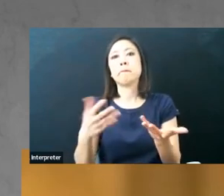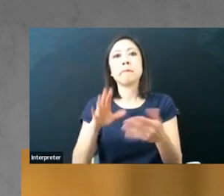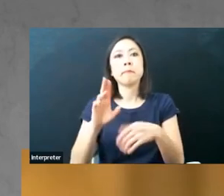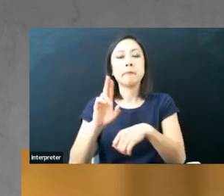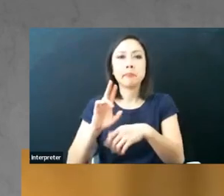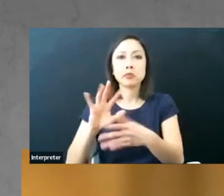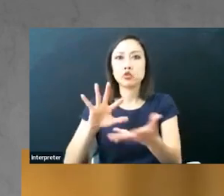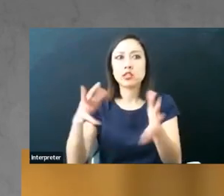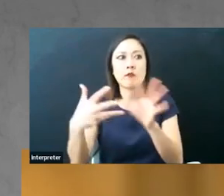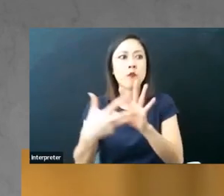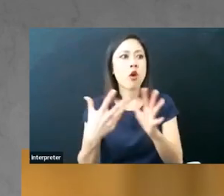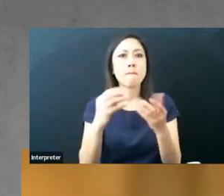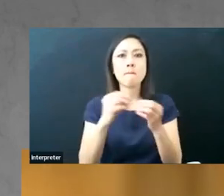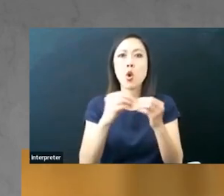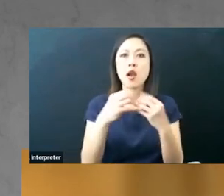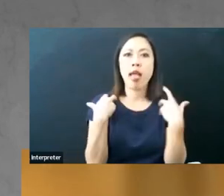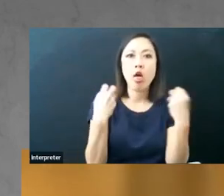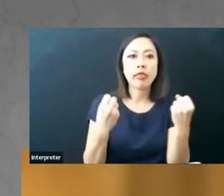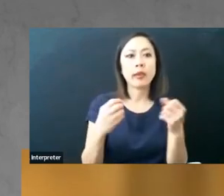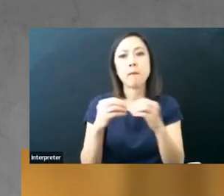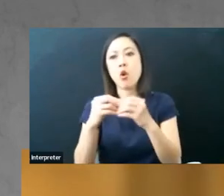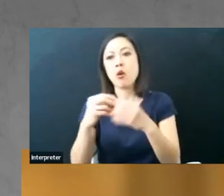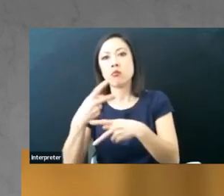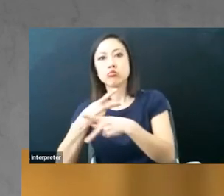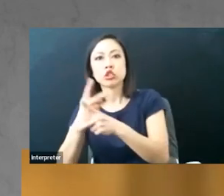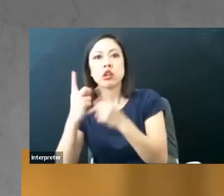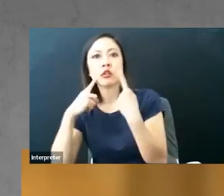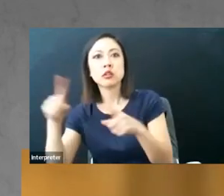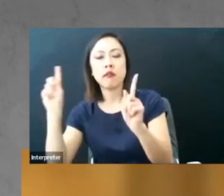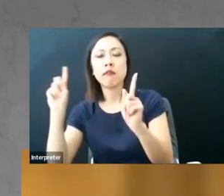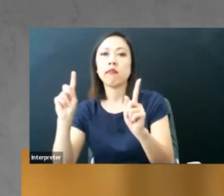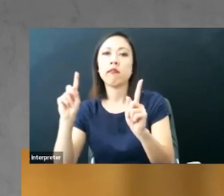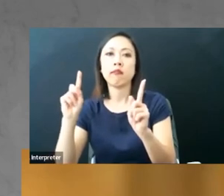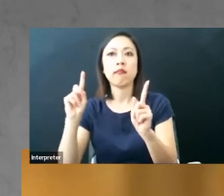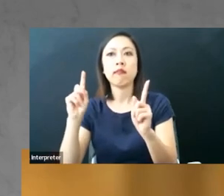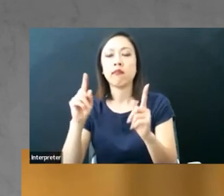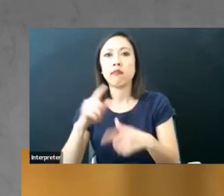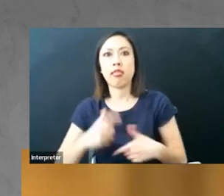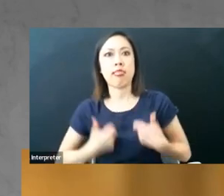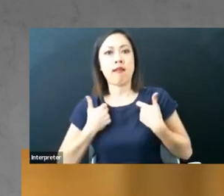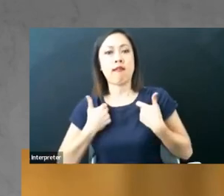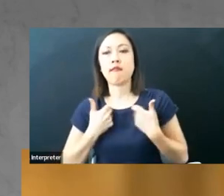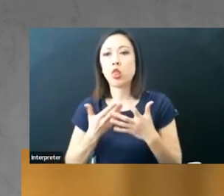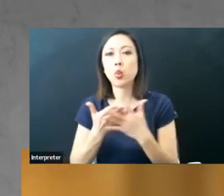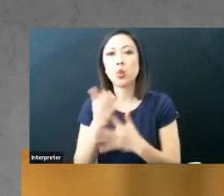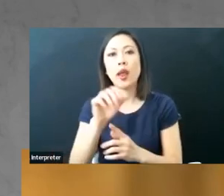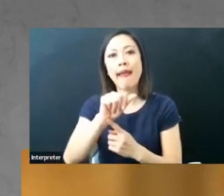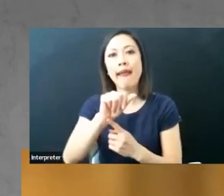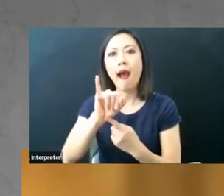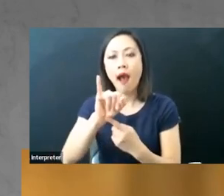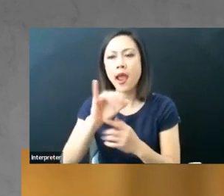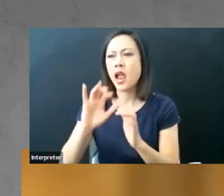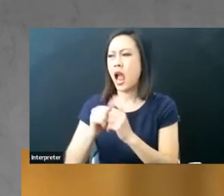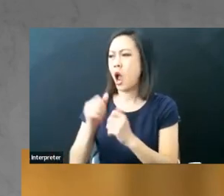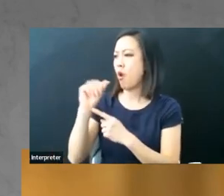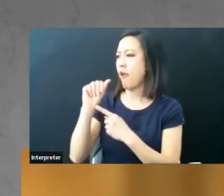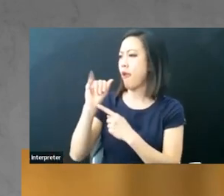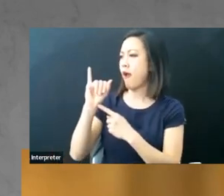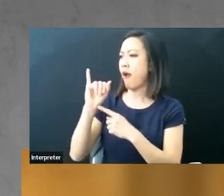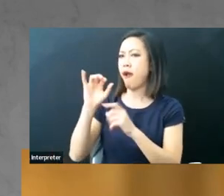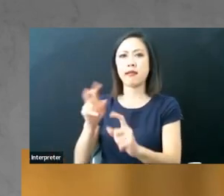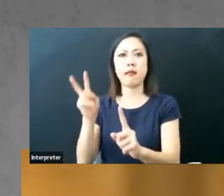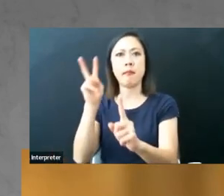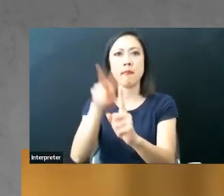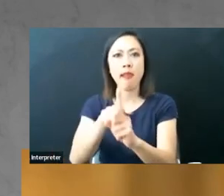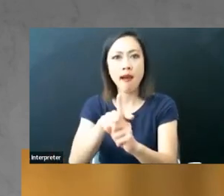AI really across industries. And, you know, working with our cloud team, and they're thinking through how do you apply AI in every industry